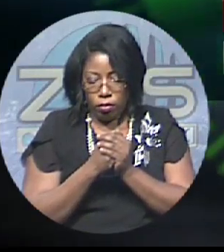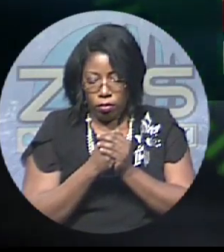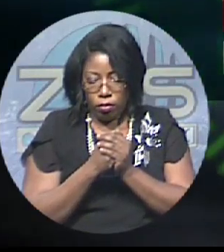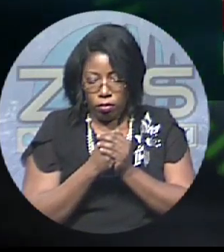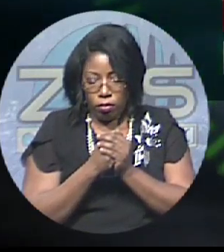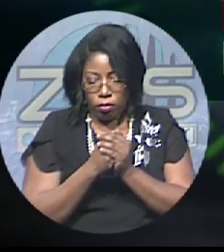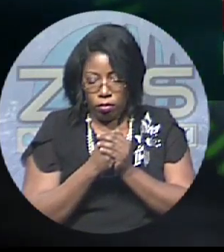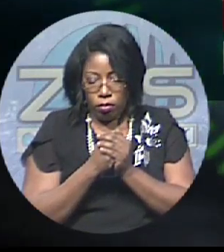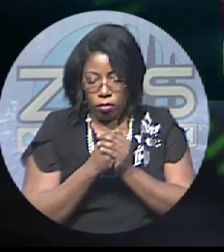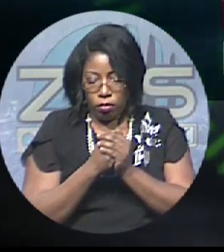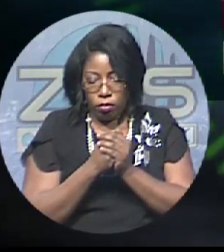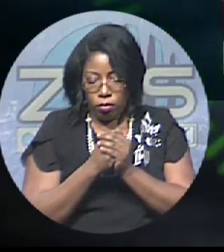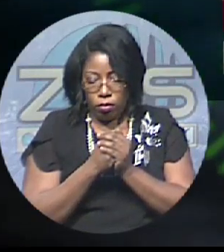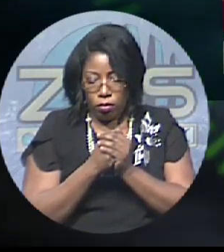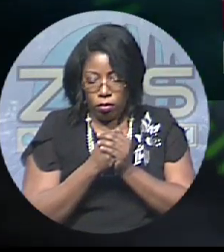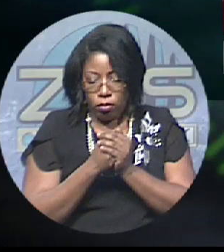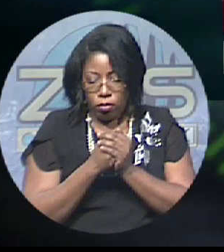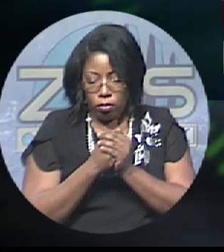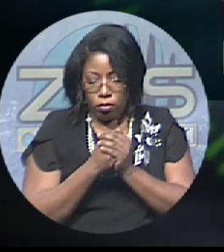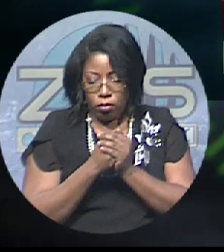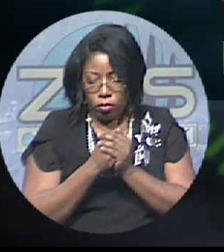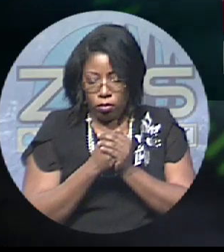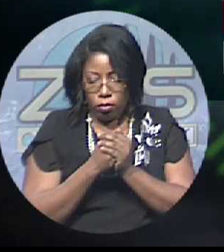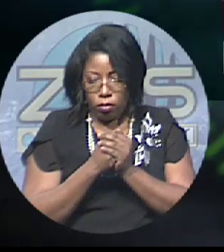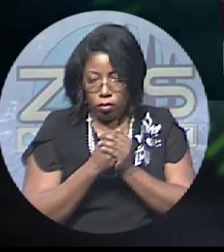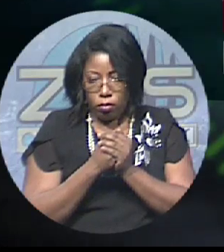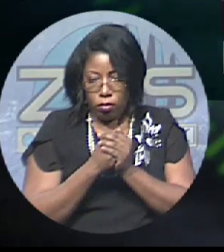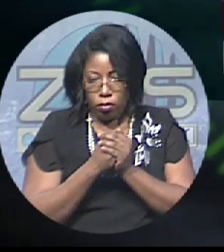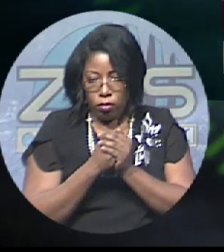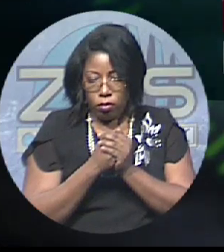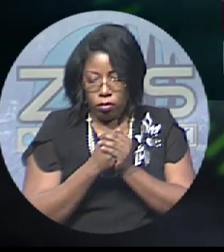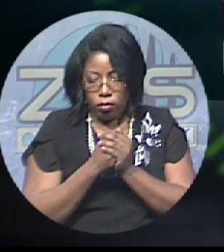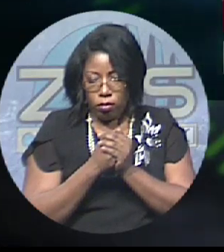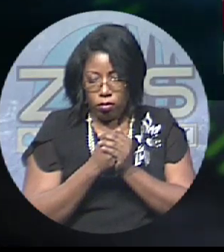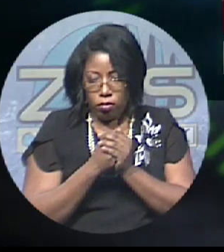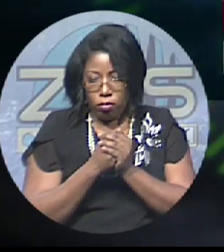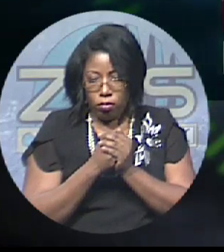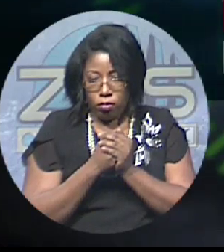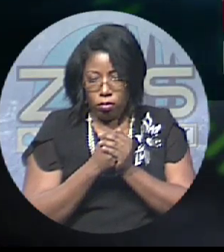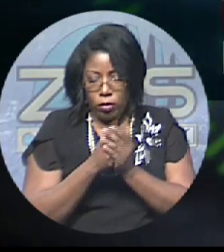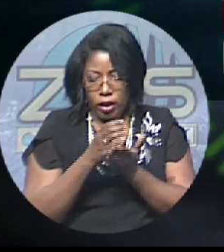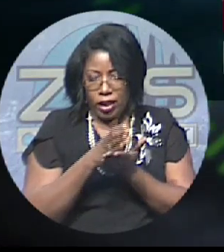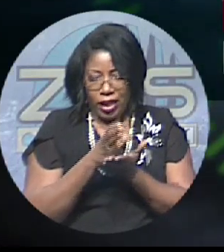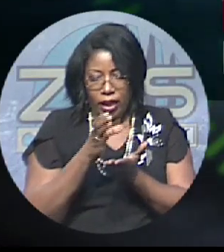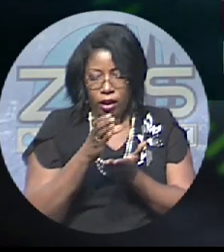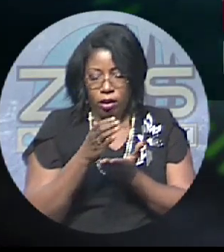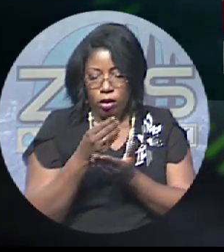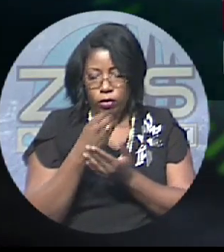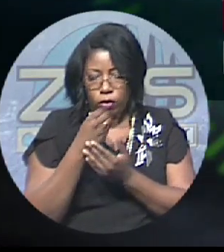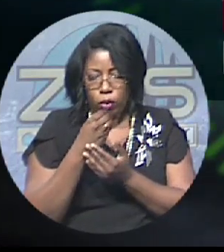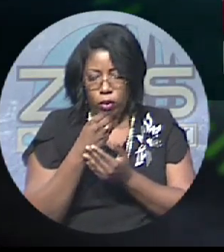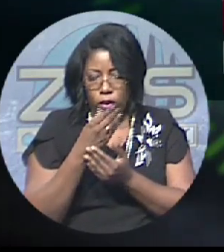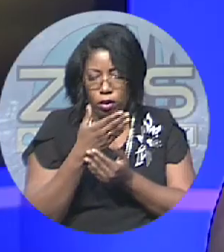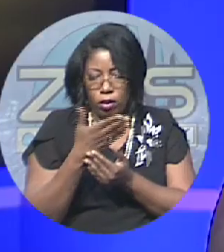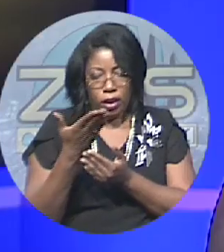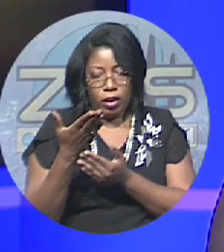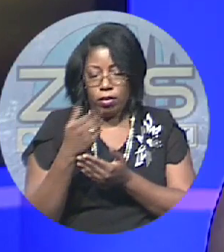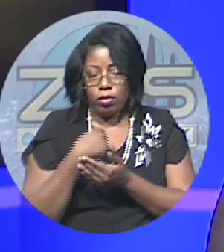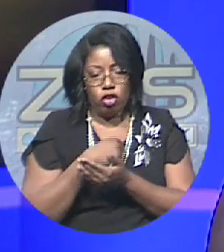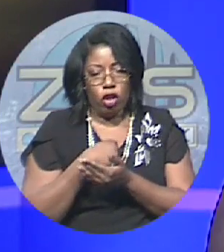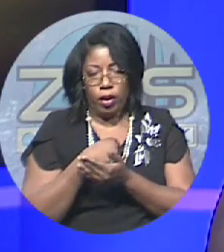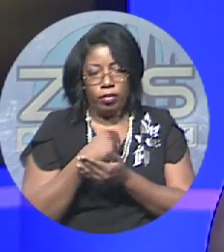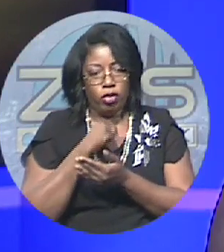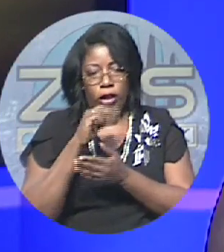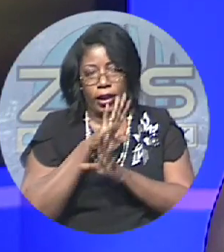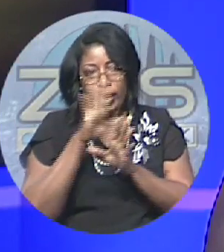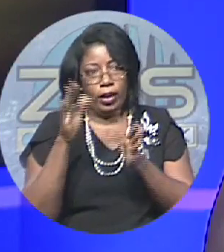like that, toilet tissue, towel, and other just smaller canned goods. And I saw a lot of food items there also.